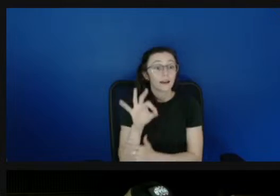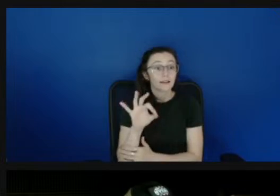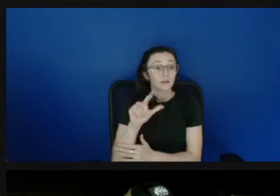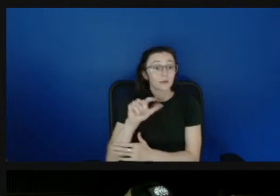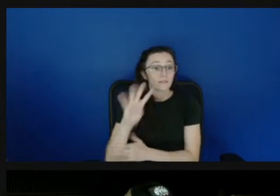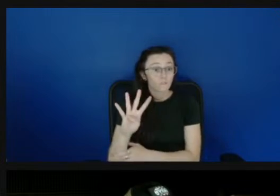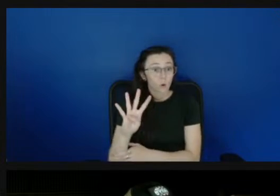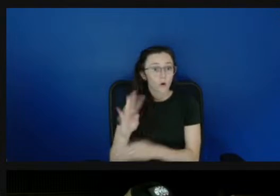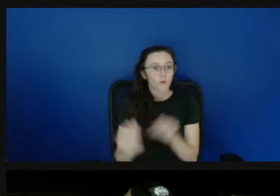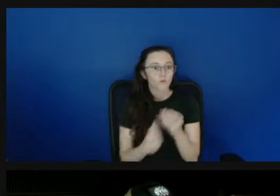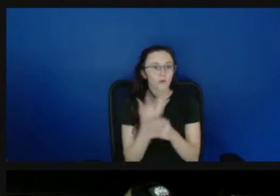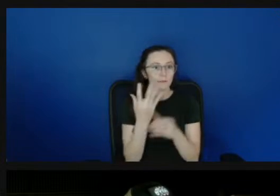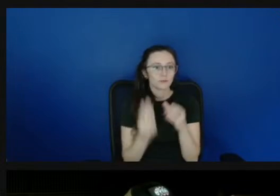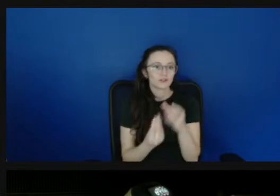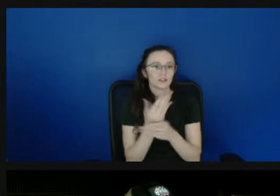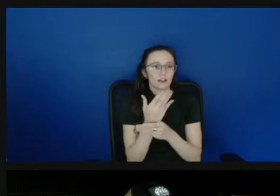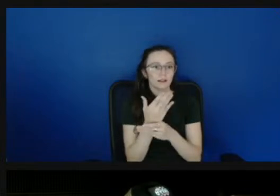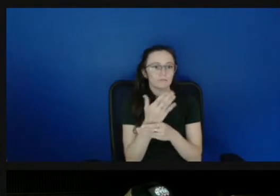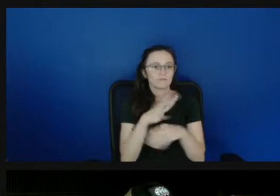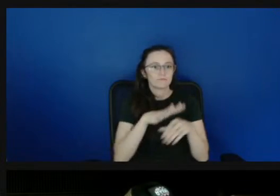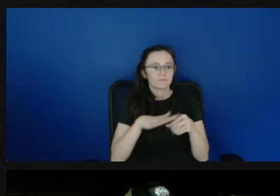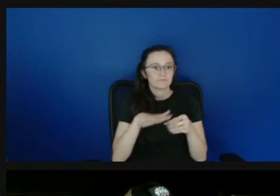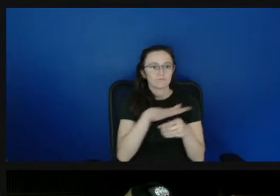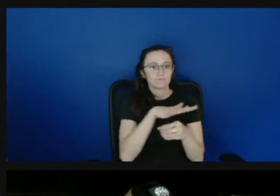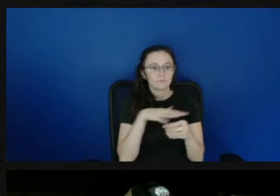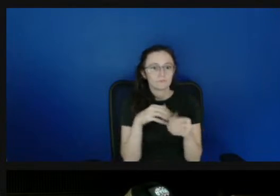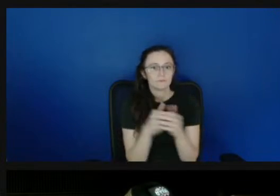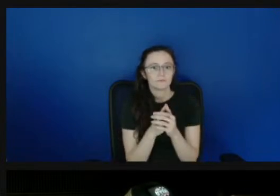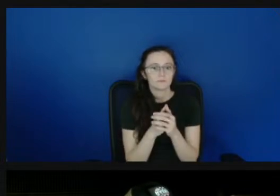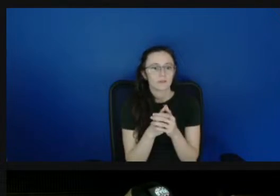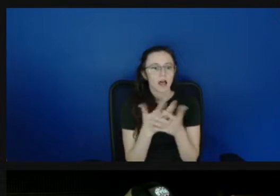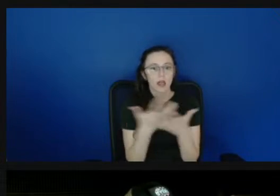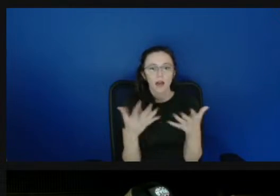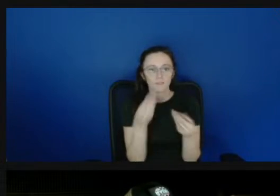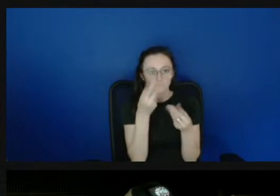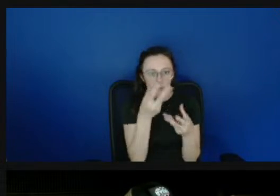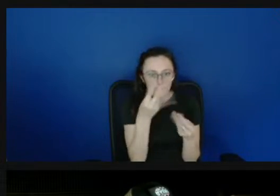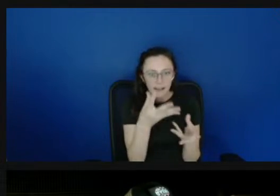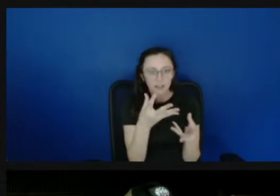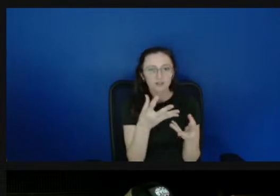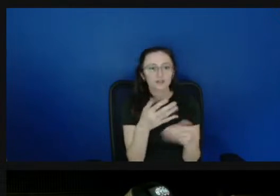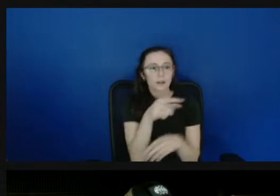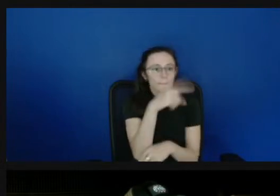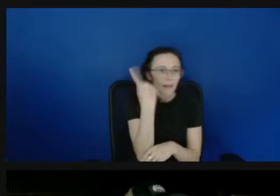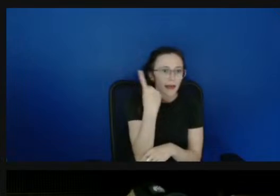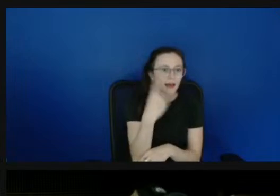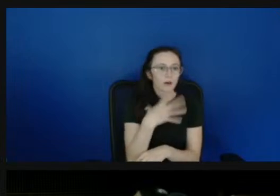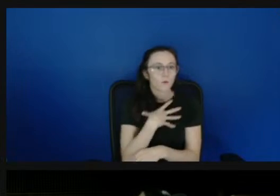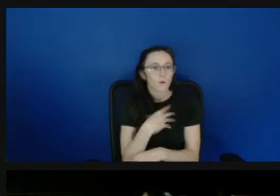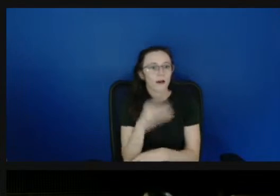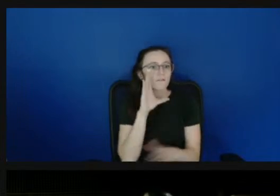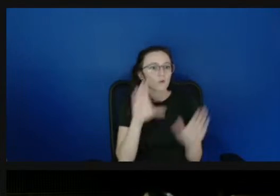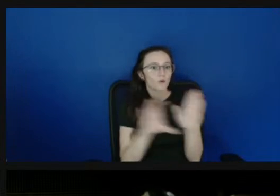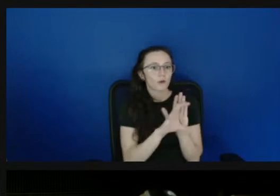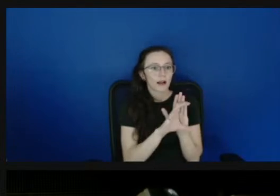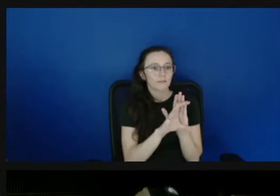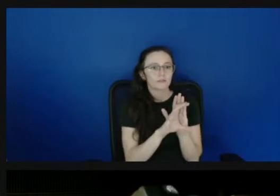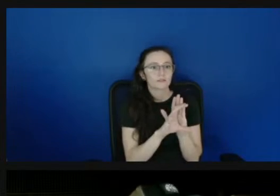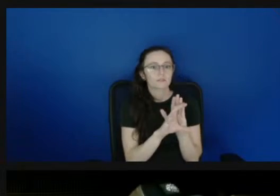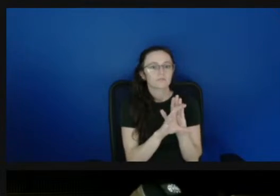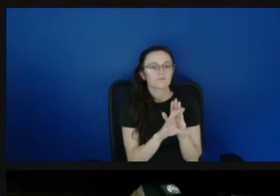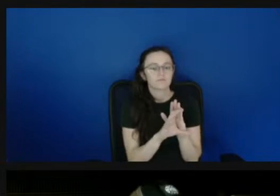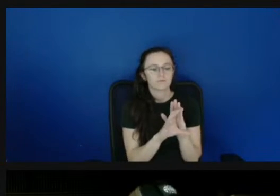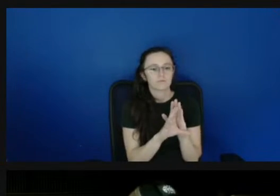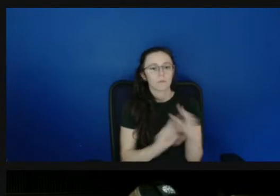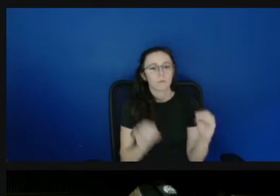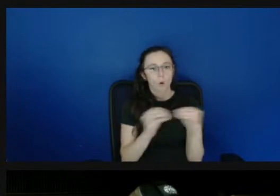site from the USGS here, which has got a lot of this information, the story, and you can see all these black and white photographs. And furthermore, coming to the